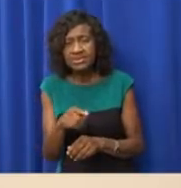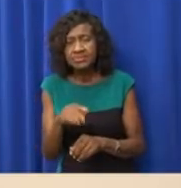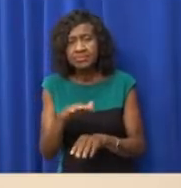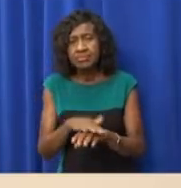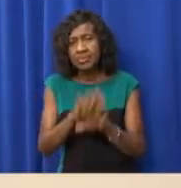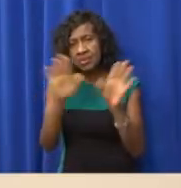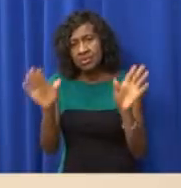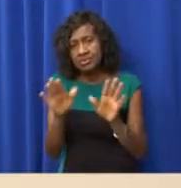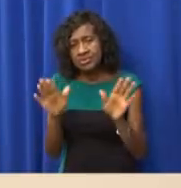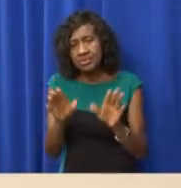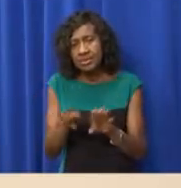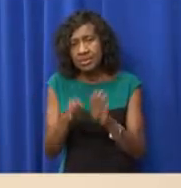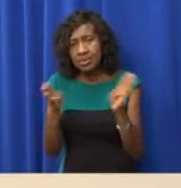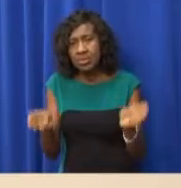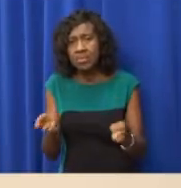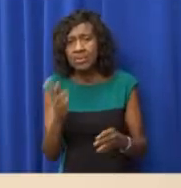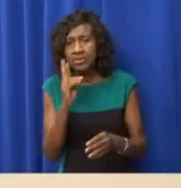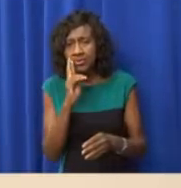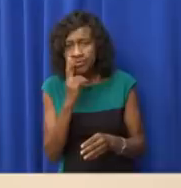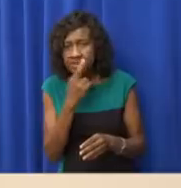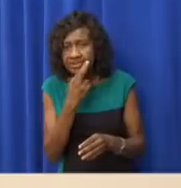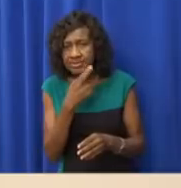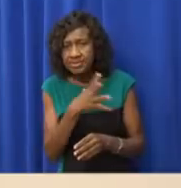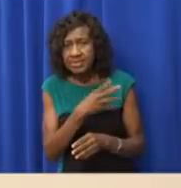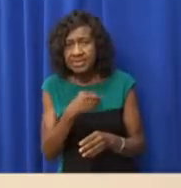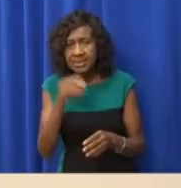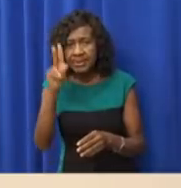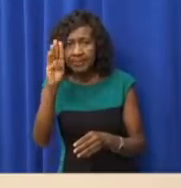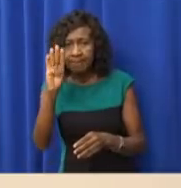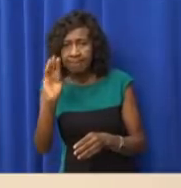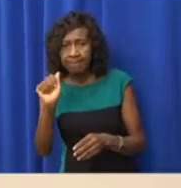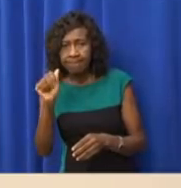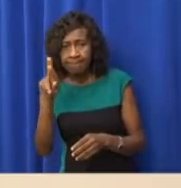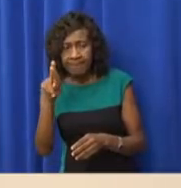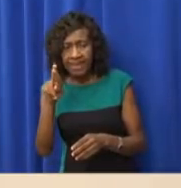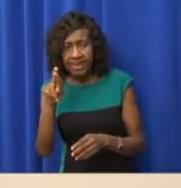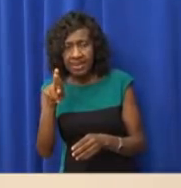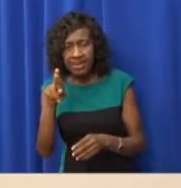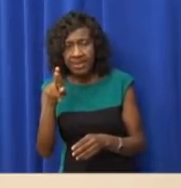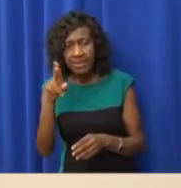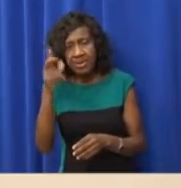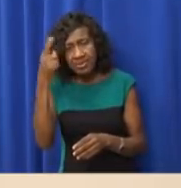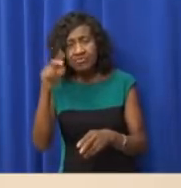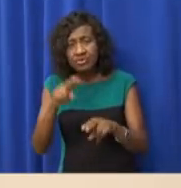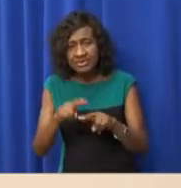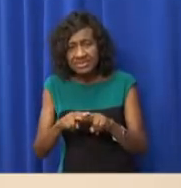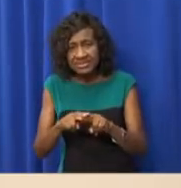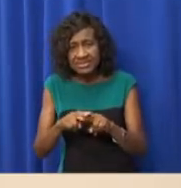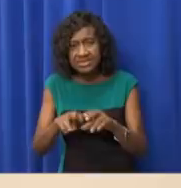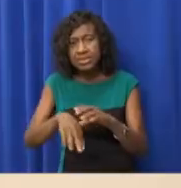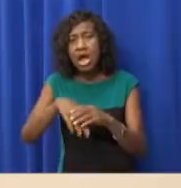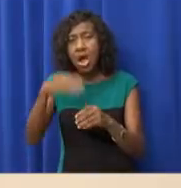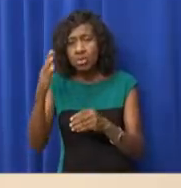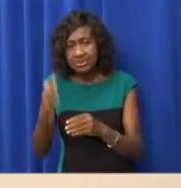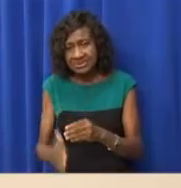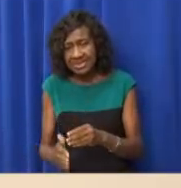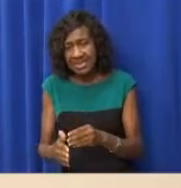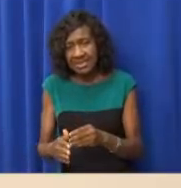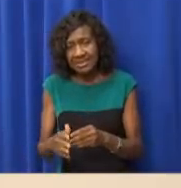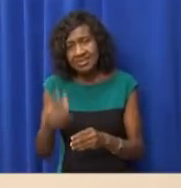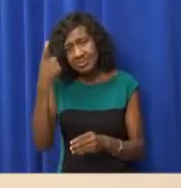Sunday, we will see the reopening of restaurants and bars that can open to provide an open-aired, seated service for food and